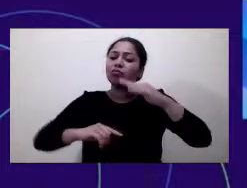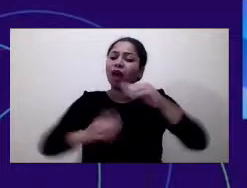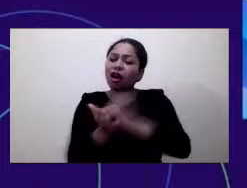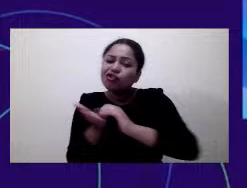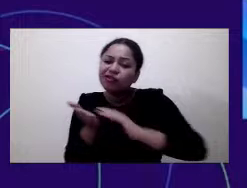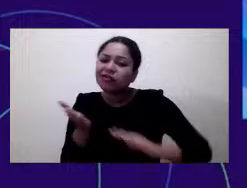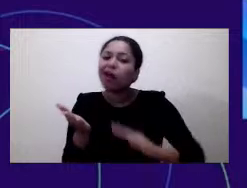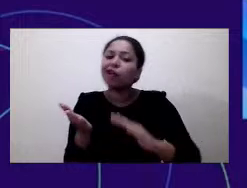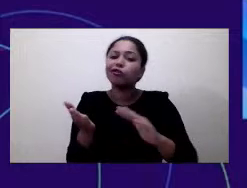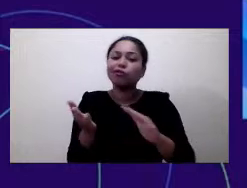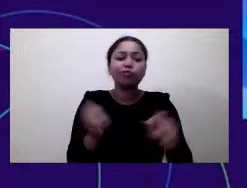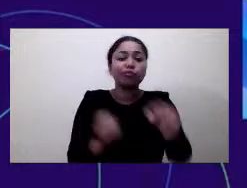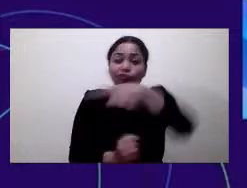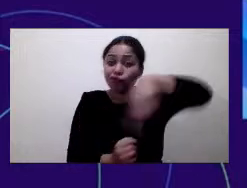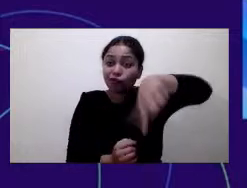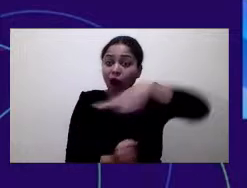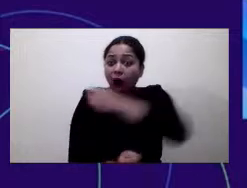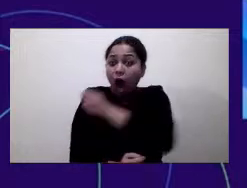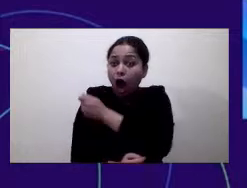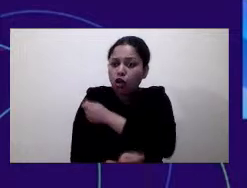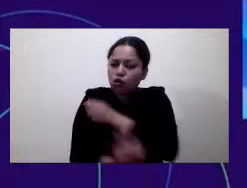aligned with the assessment tools?